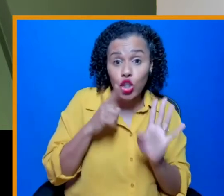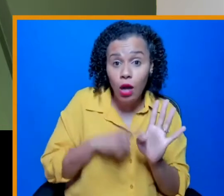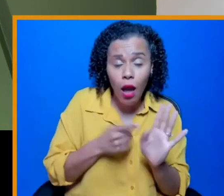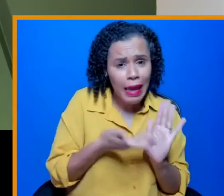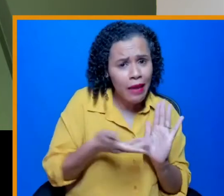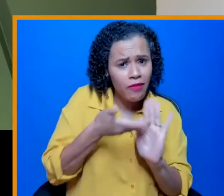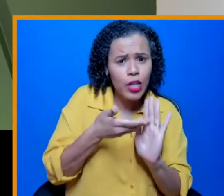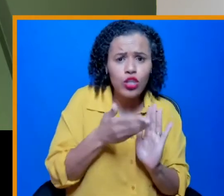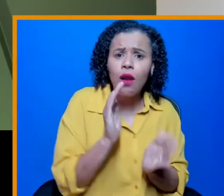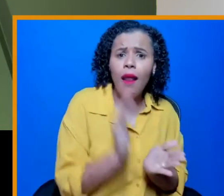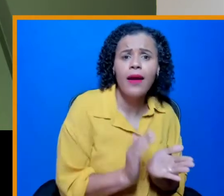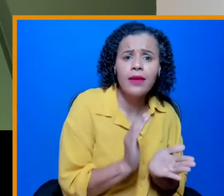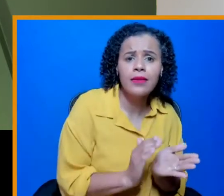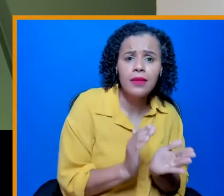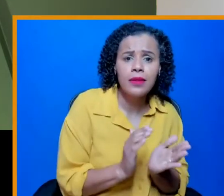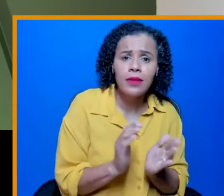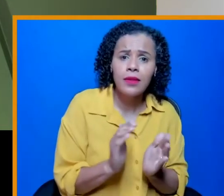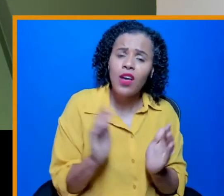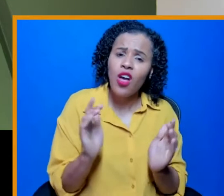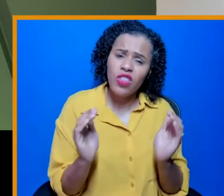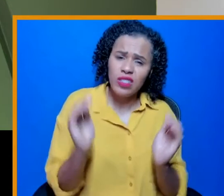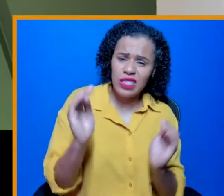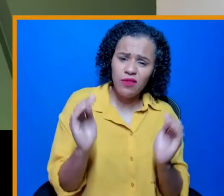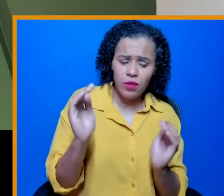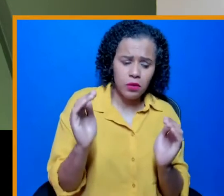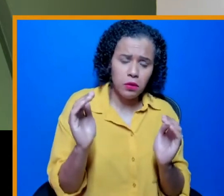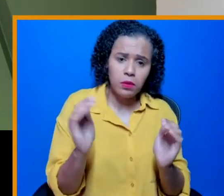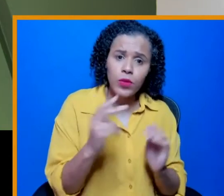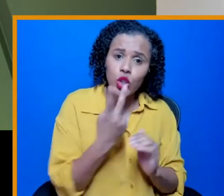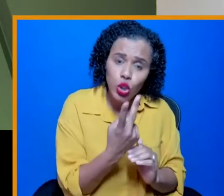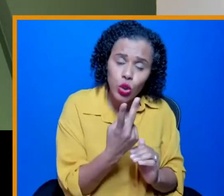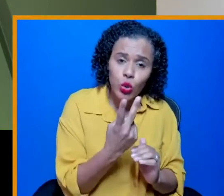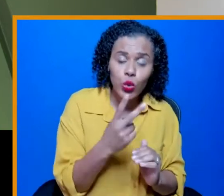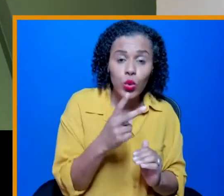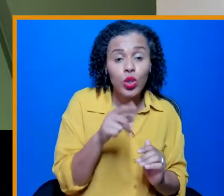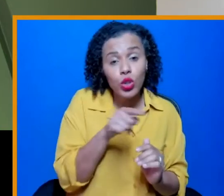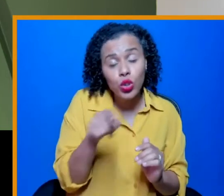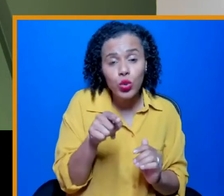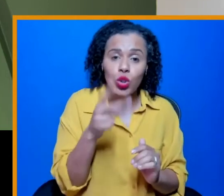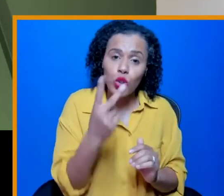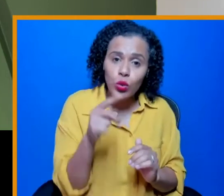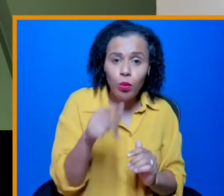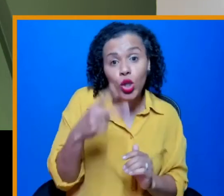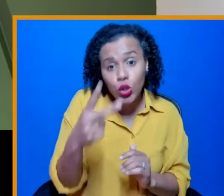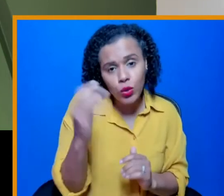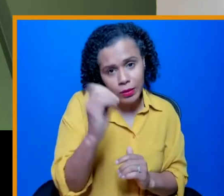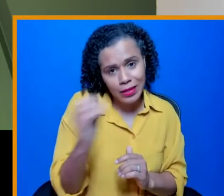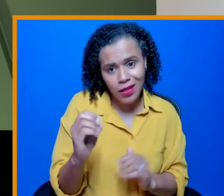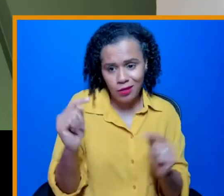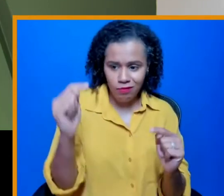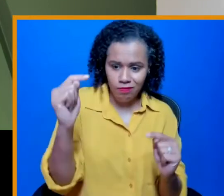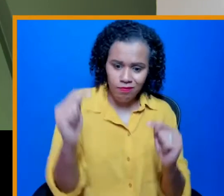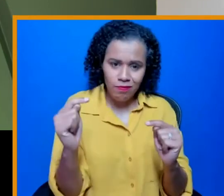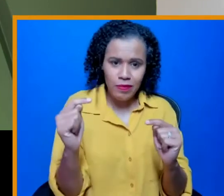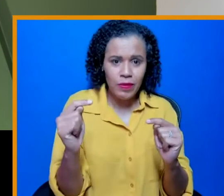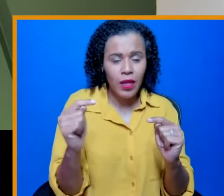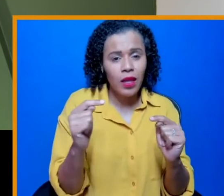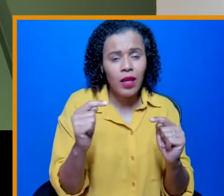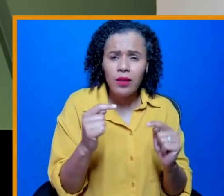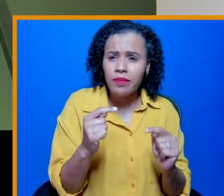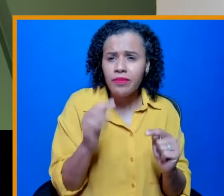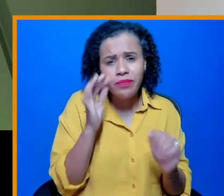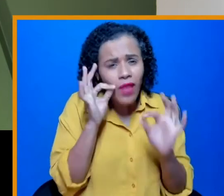lower, the difference was only between 2% and 2.2%. Fellow Liberal Democrats,